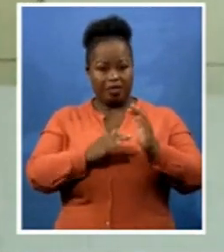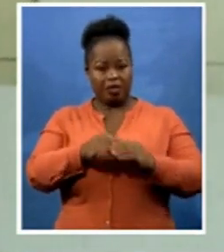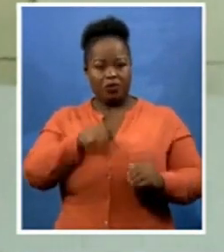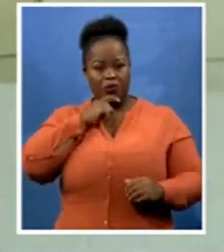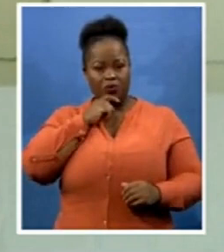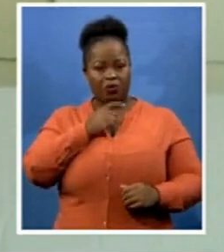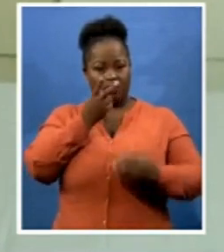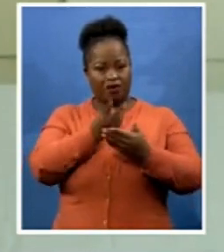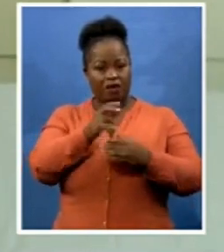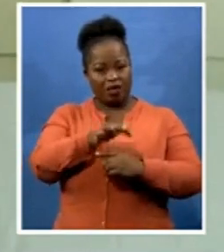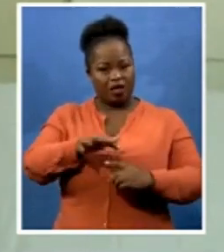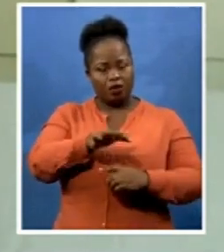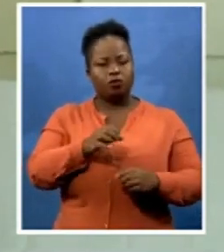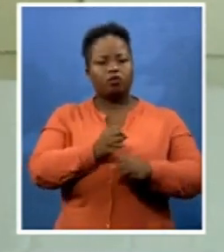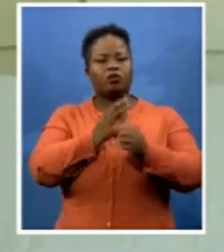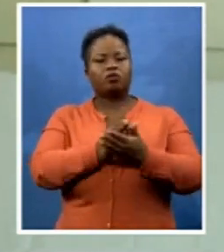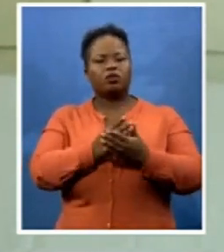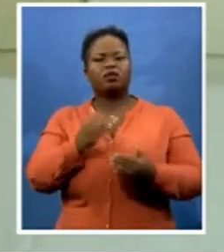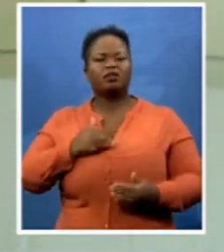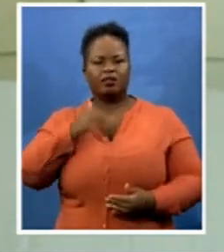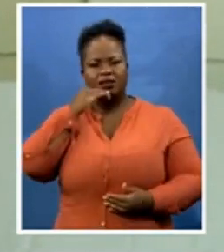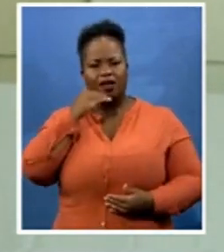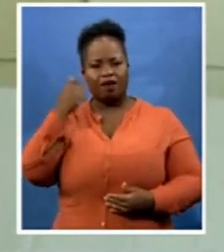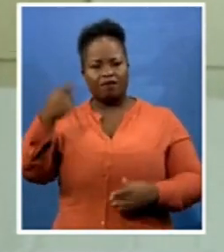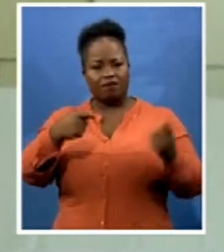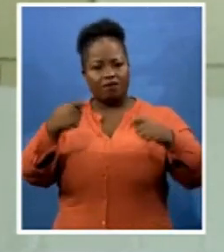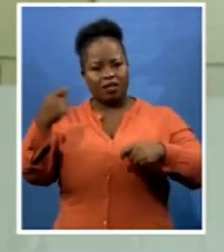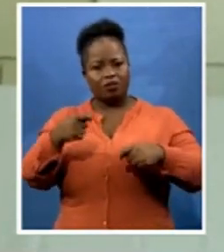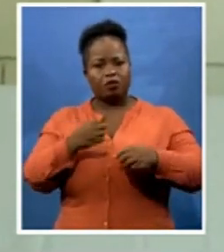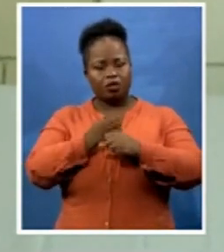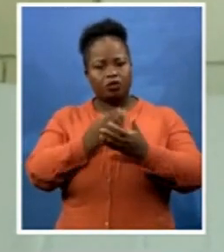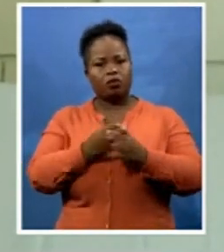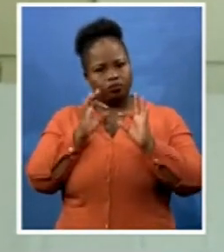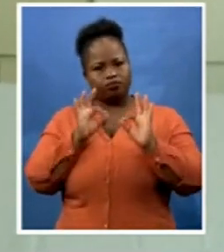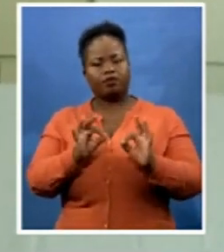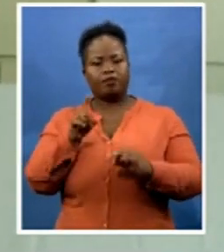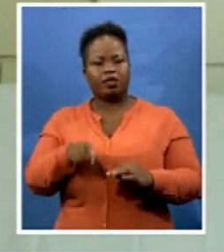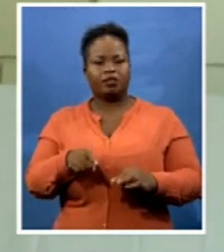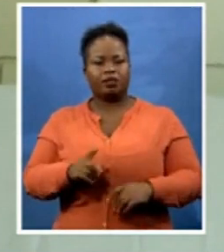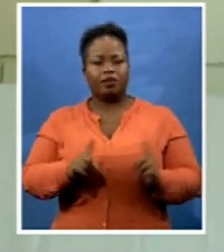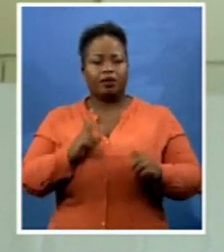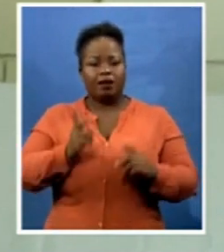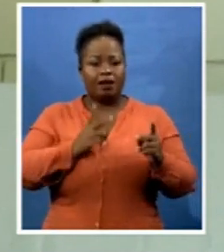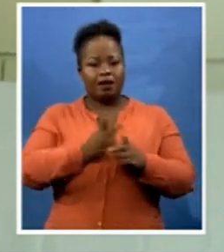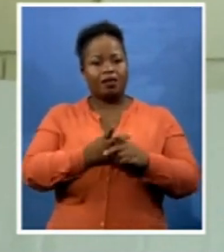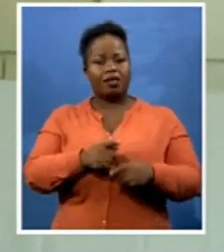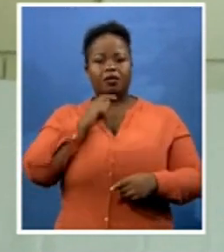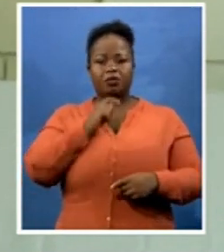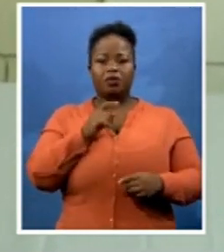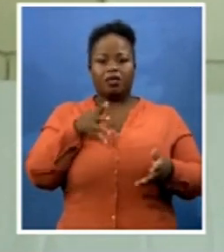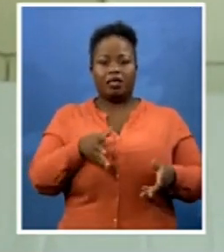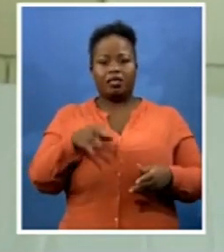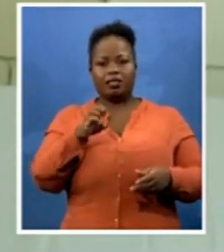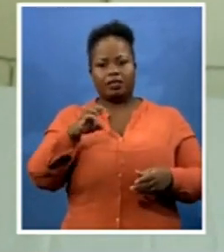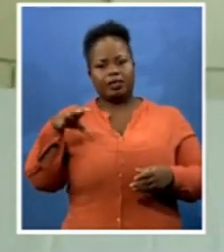enough financing is given to them to make sure this becomes a reality. But also a critical fact here in Eastern Cape has been the issue of staffing. Earlier